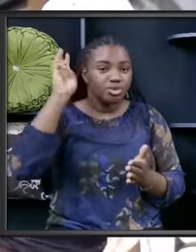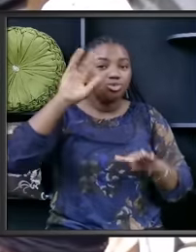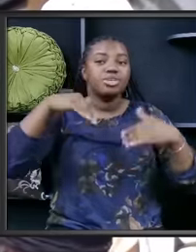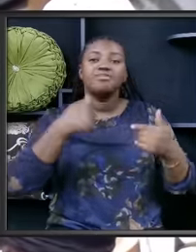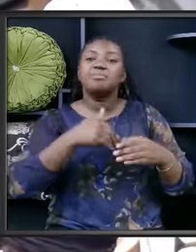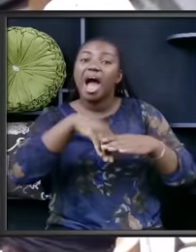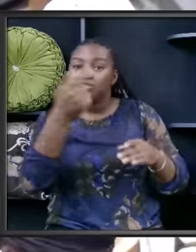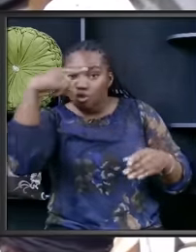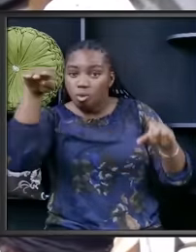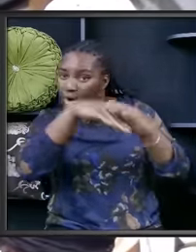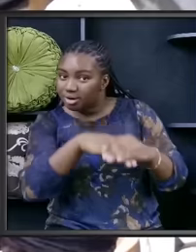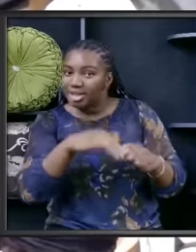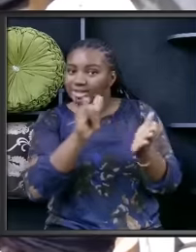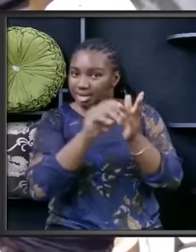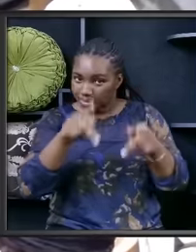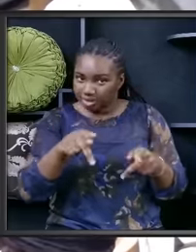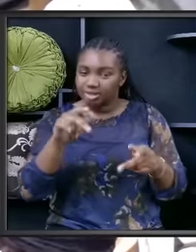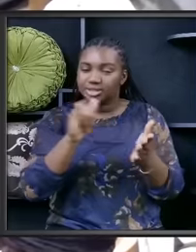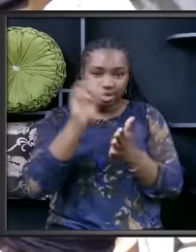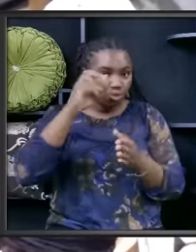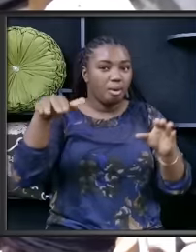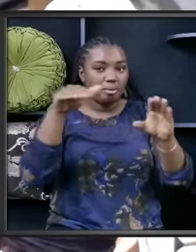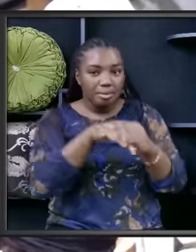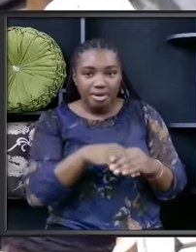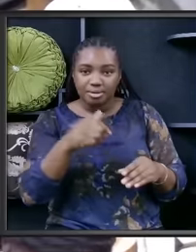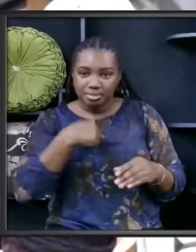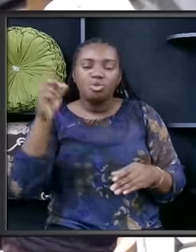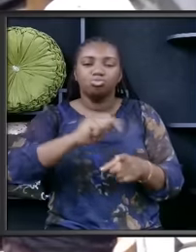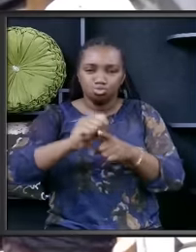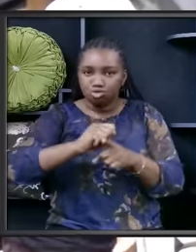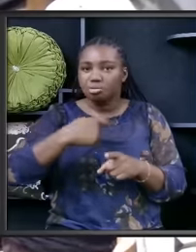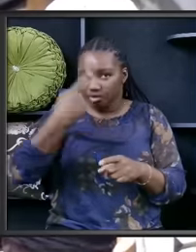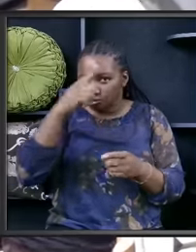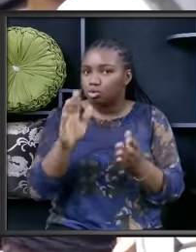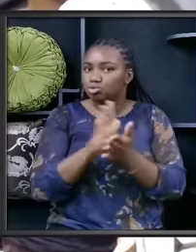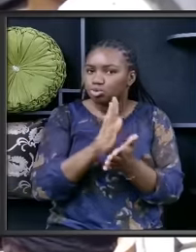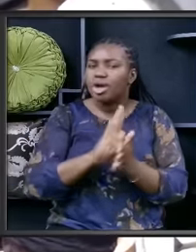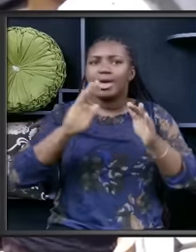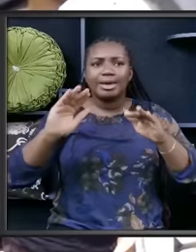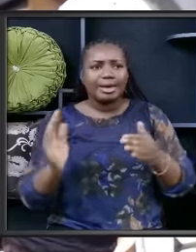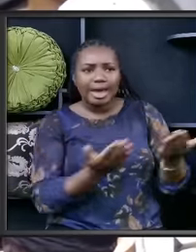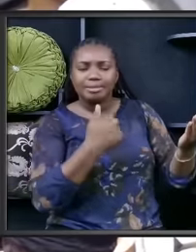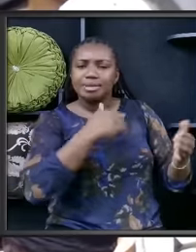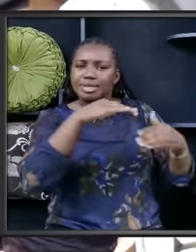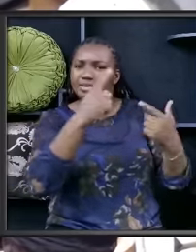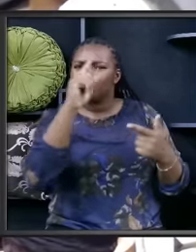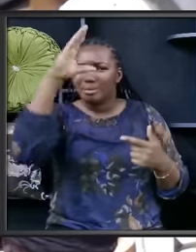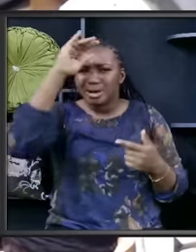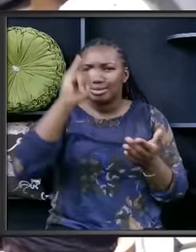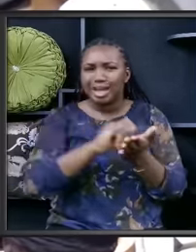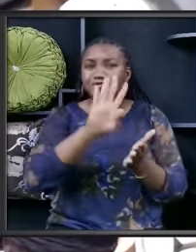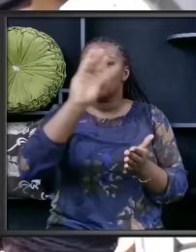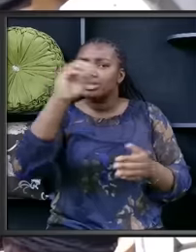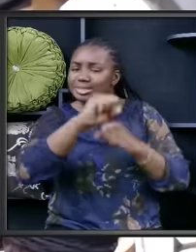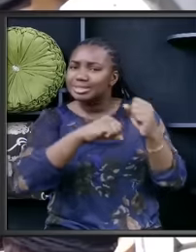marry. Make the person who go marry me to help him. Train you for school. He can't carry me, give one man where they 40